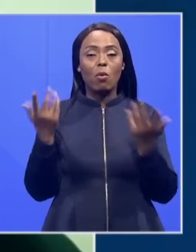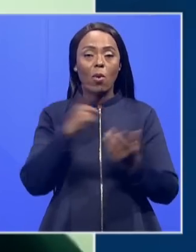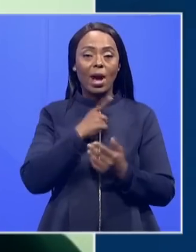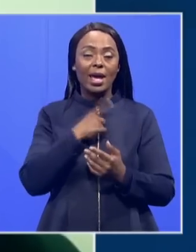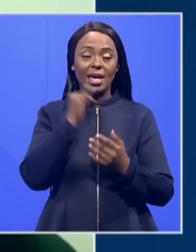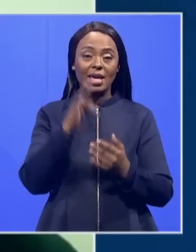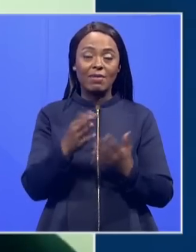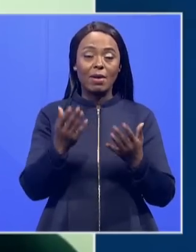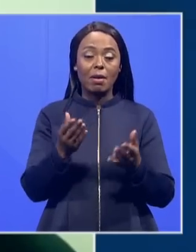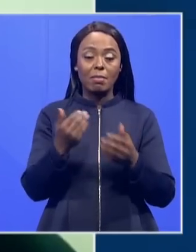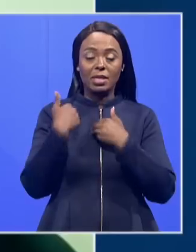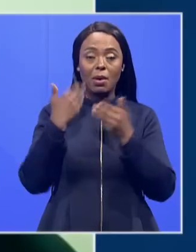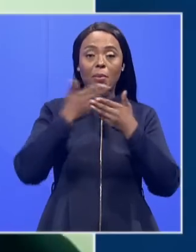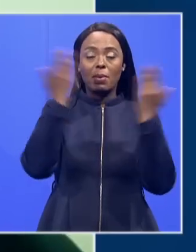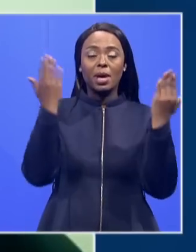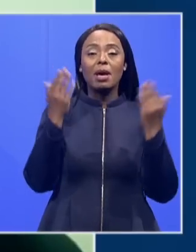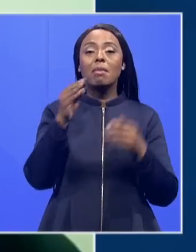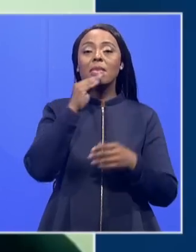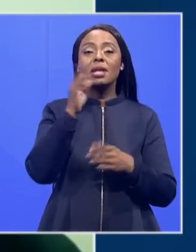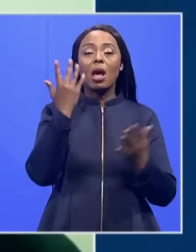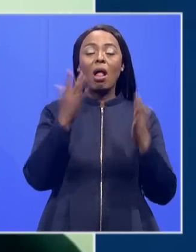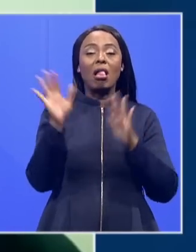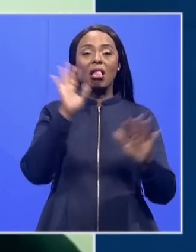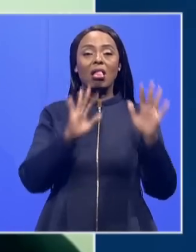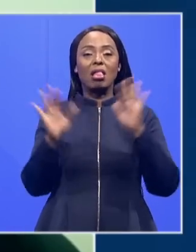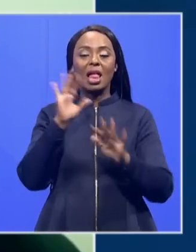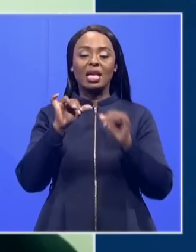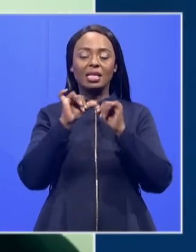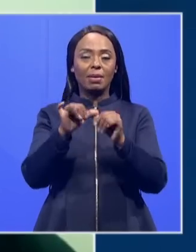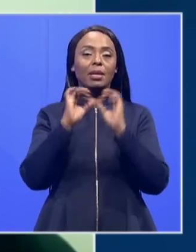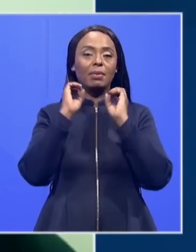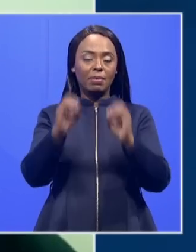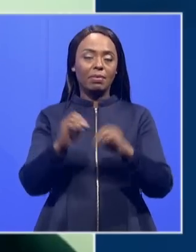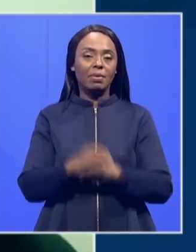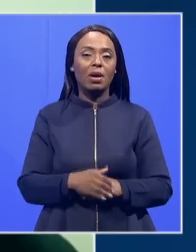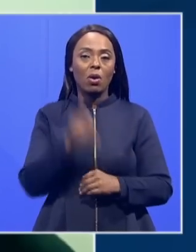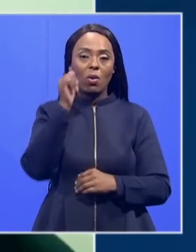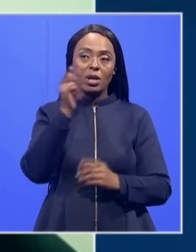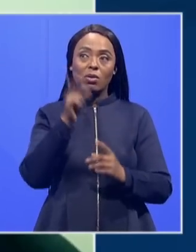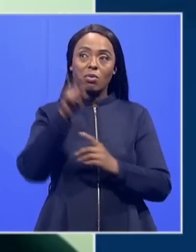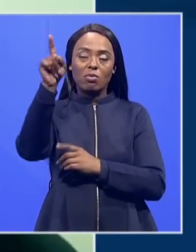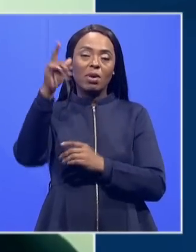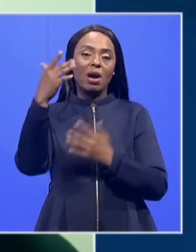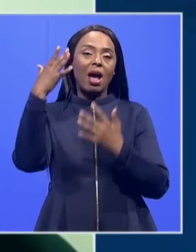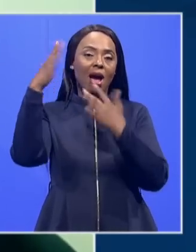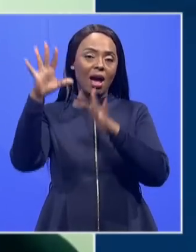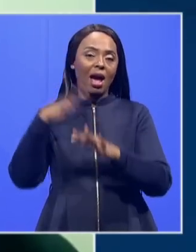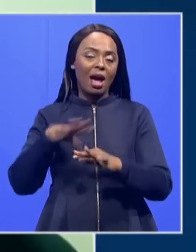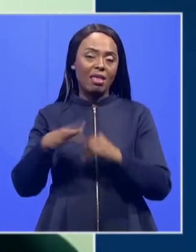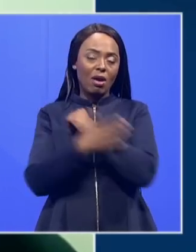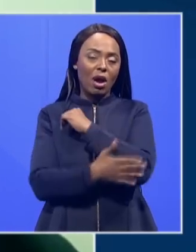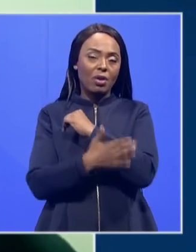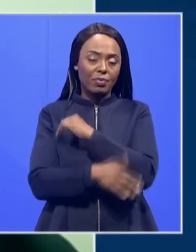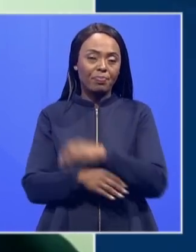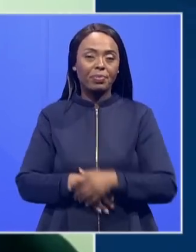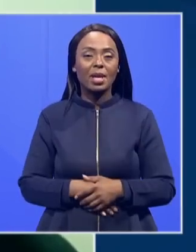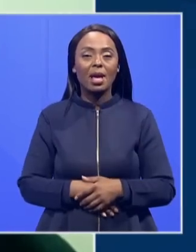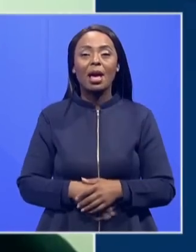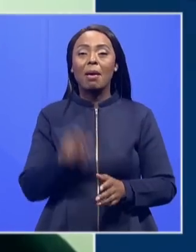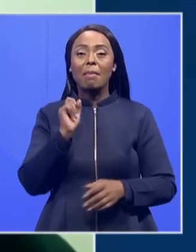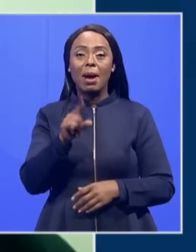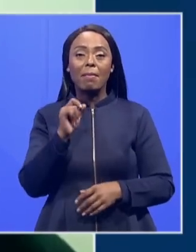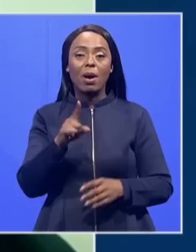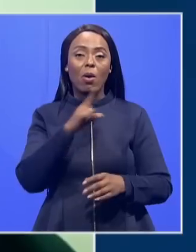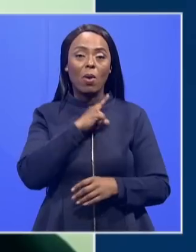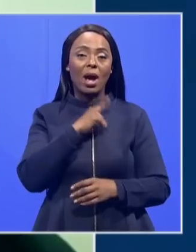a situation of instability within this multilateral institution, and this is why it